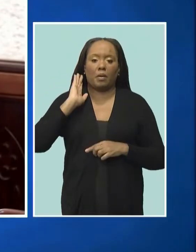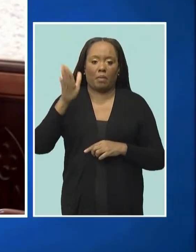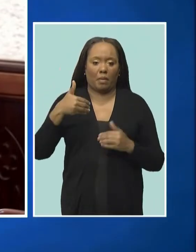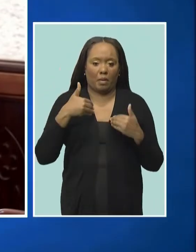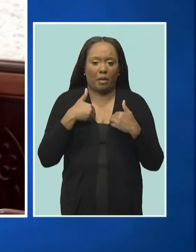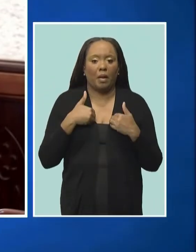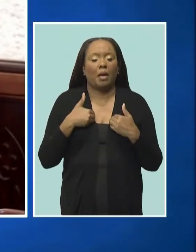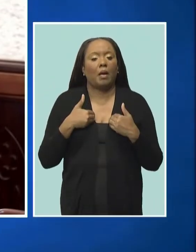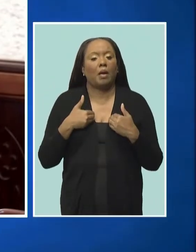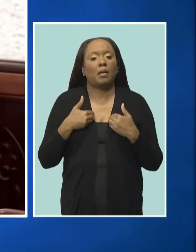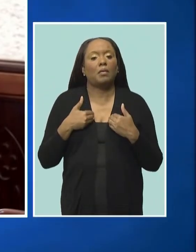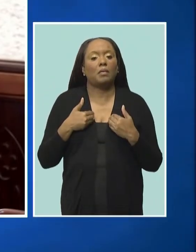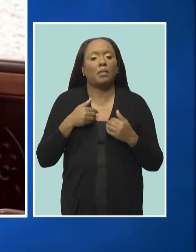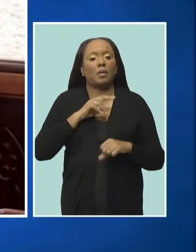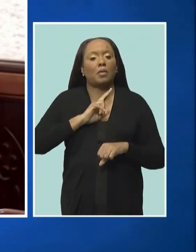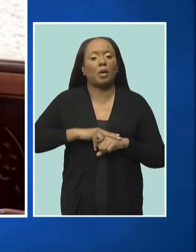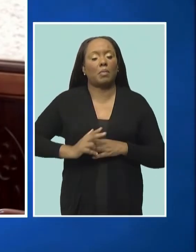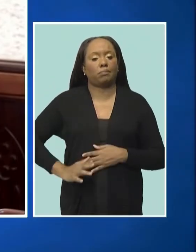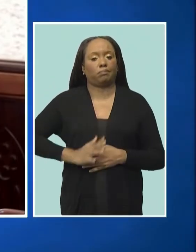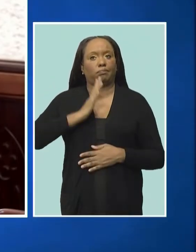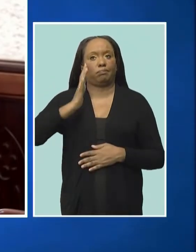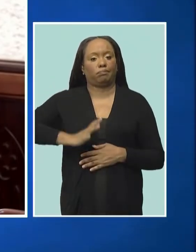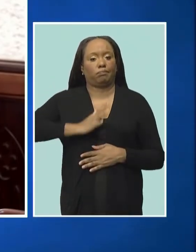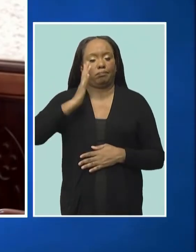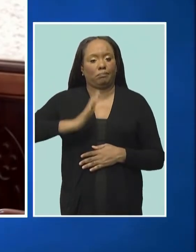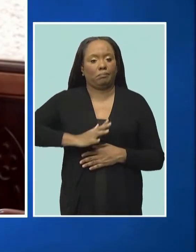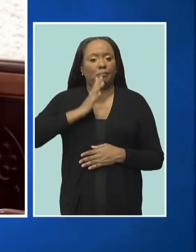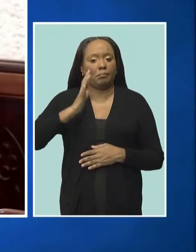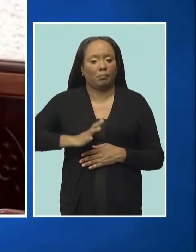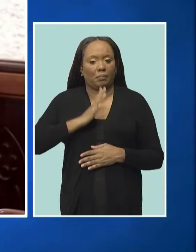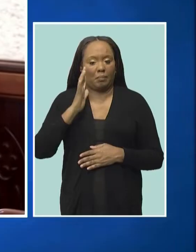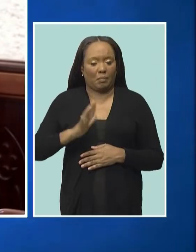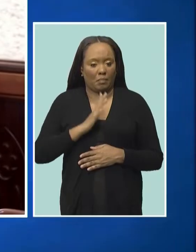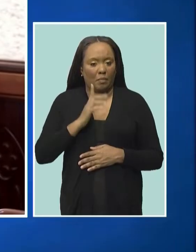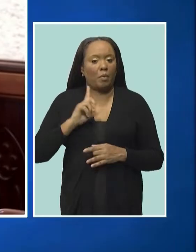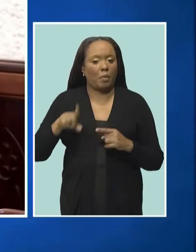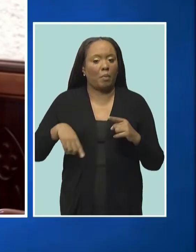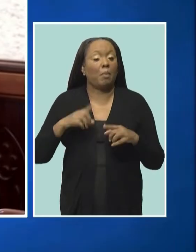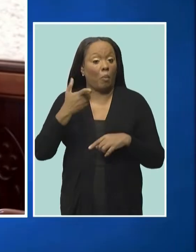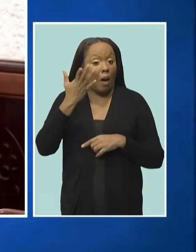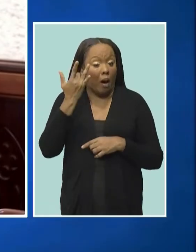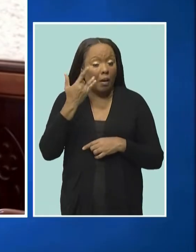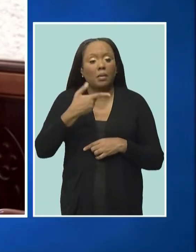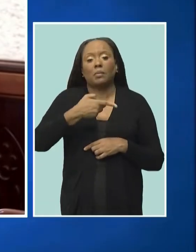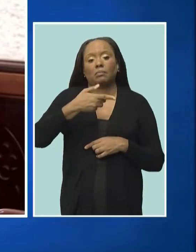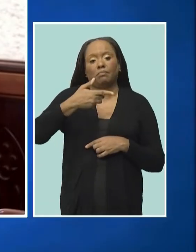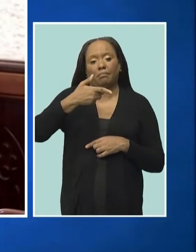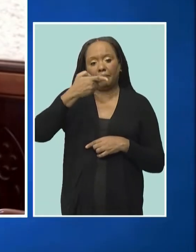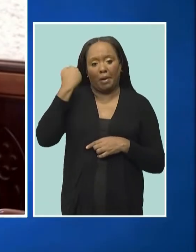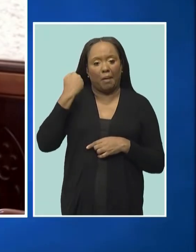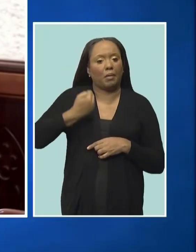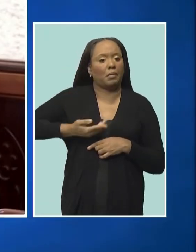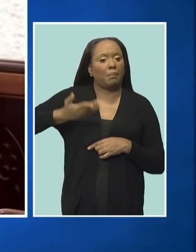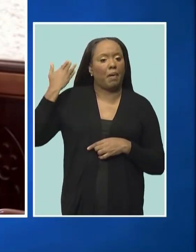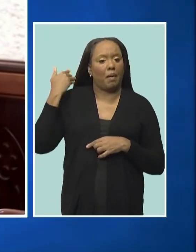usual ceremonial proceedings that will affiliate with his office as former Prime Minister of this country.